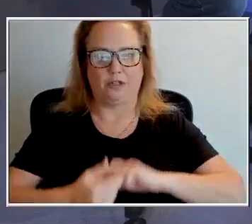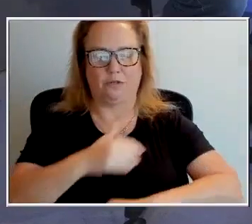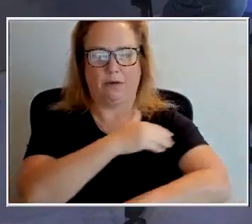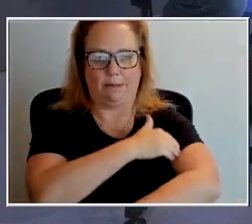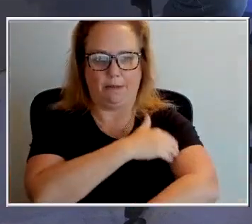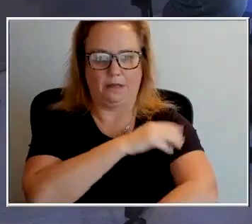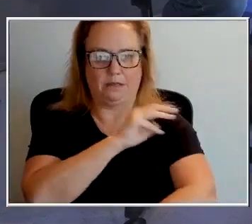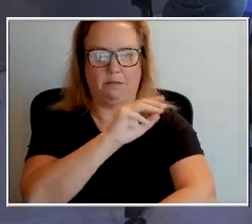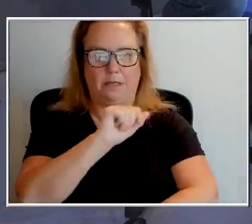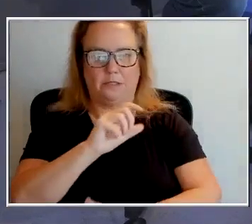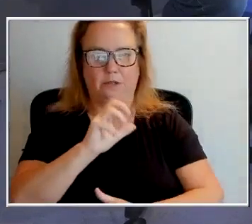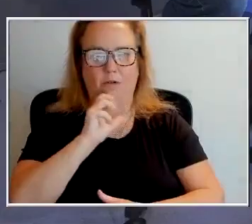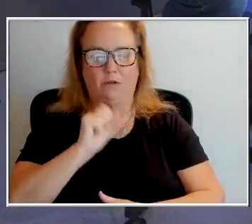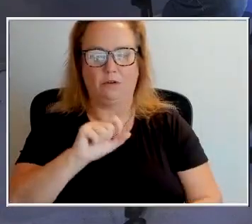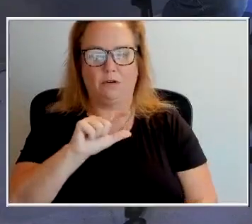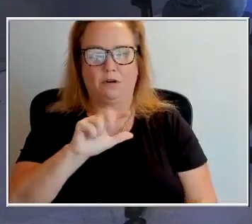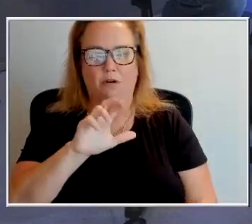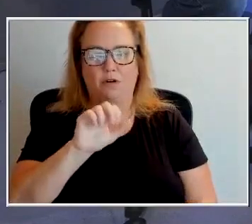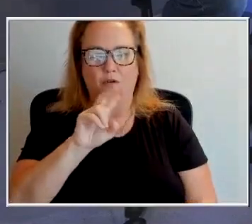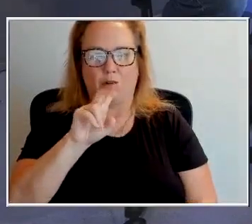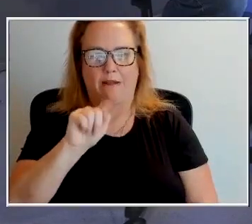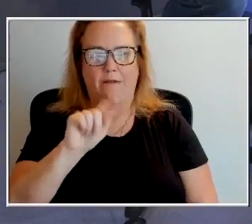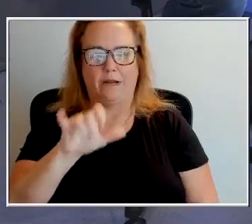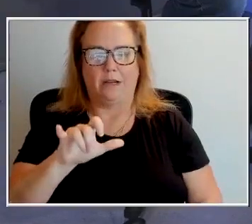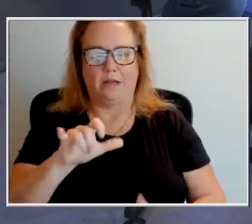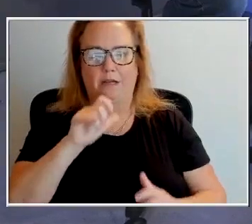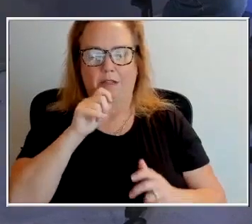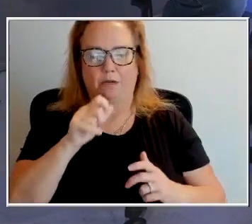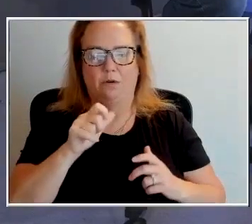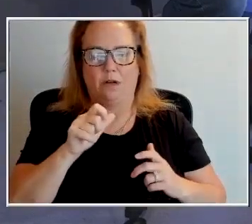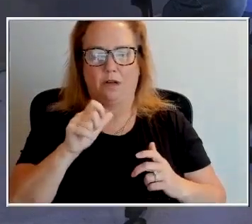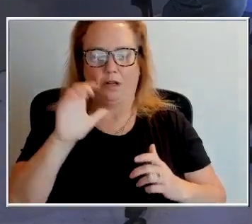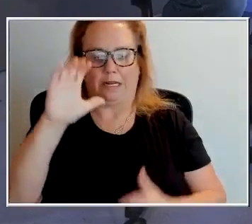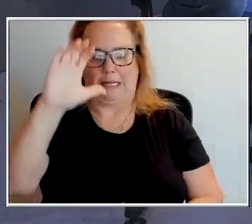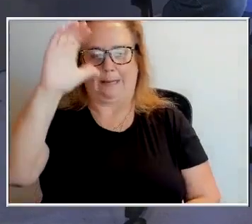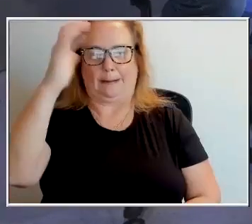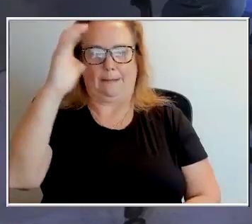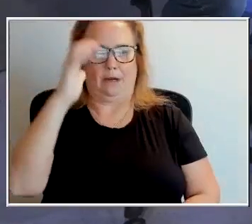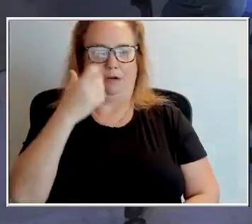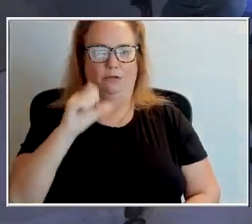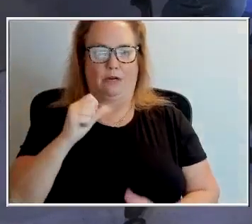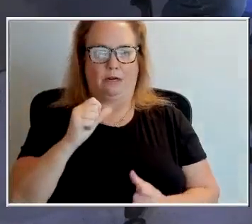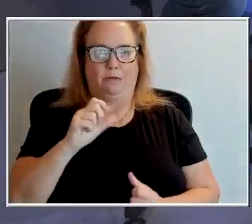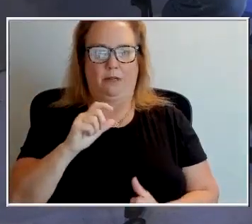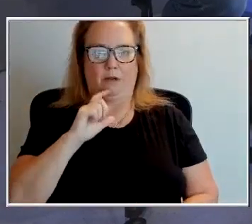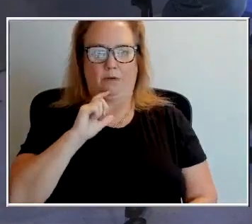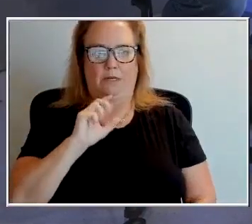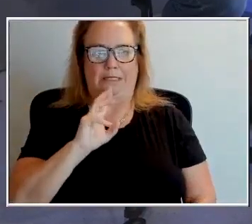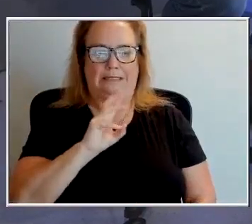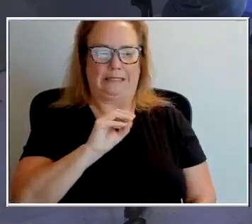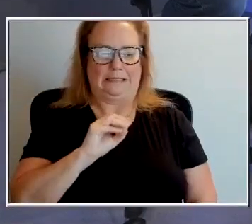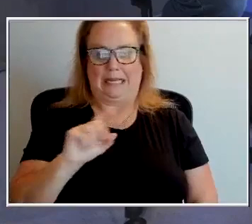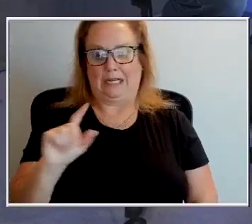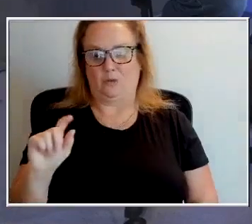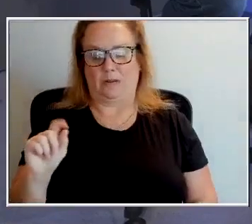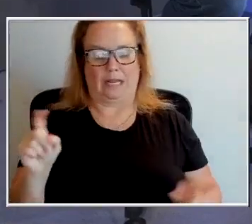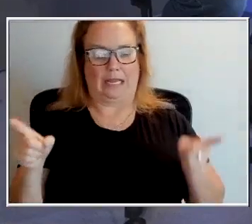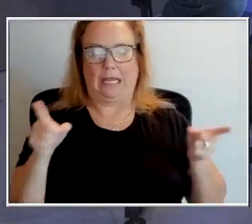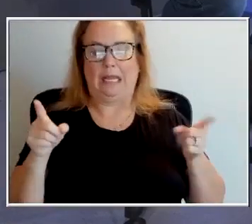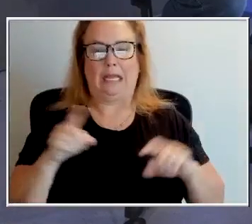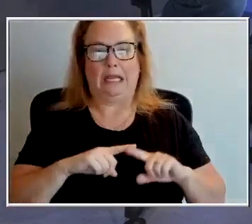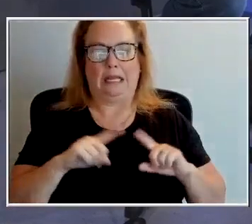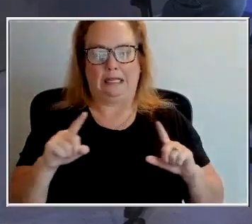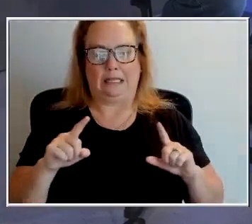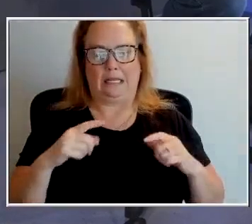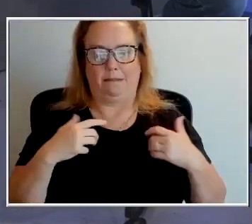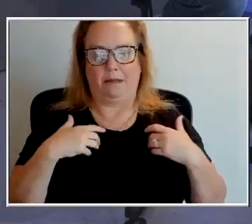older and gravity starts to win. So we're not going to look the same in the mirror. And if we pursue trying to look like we did when you're 60, when you're 20, that can make you unhealthy, I think.